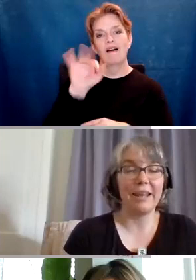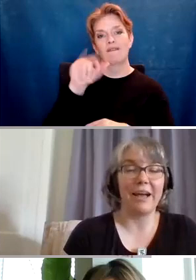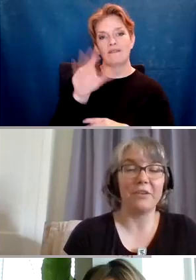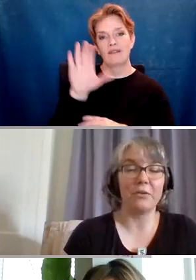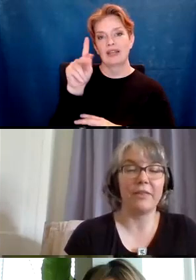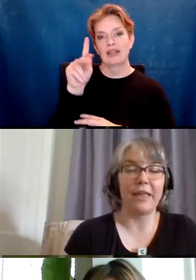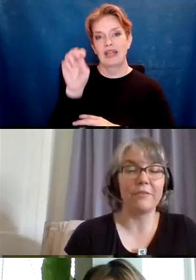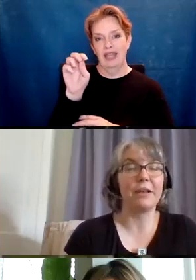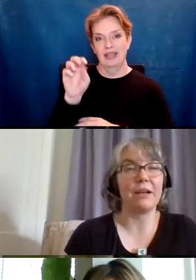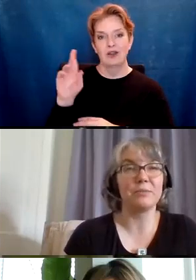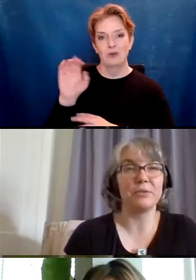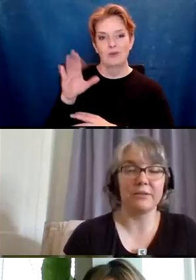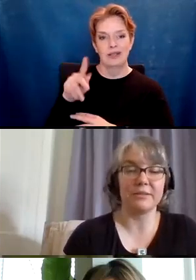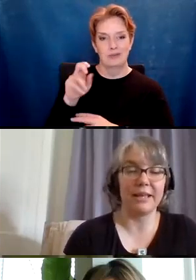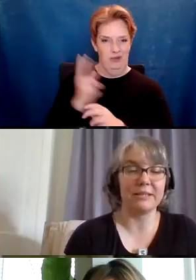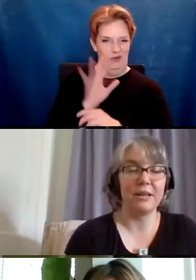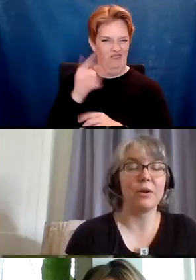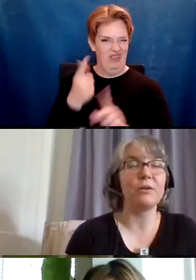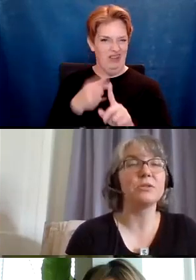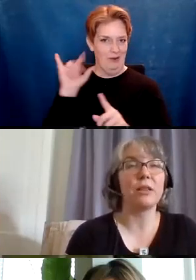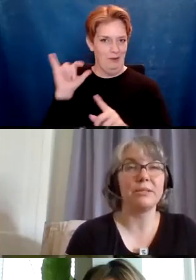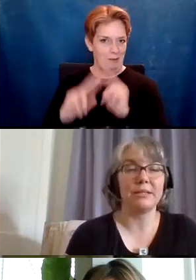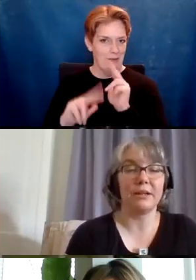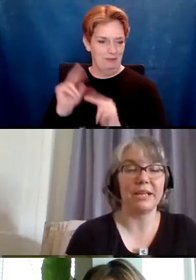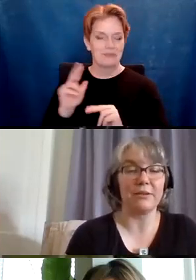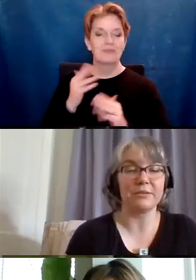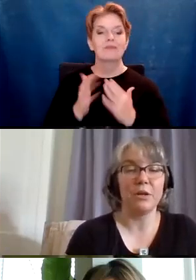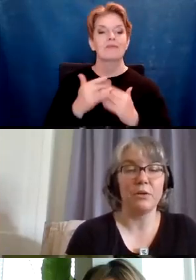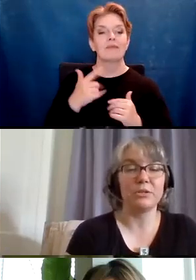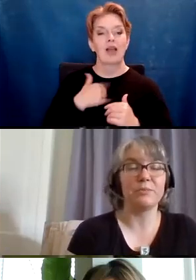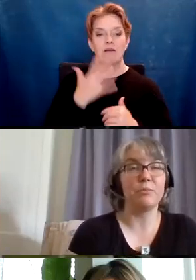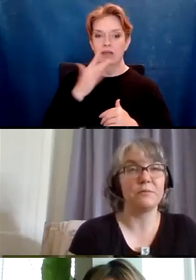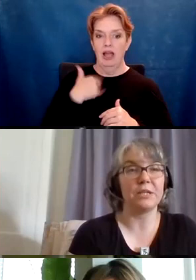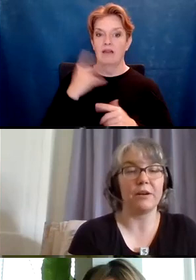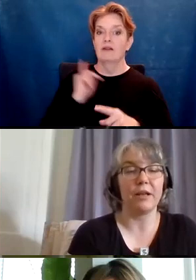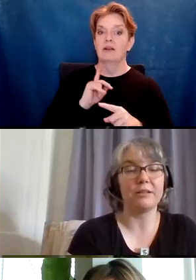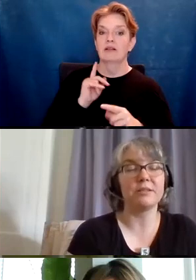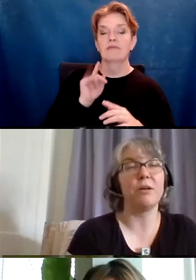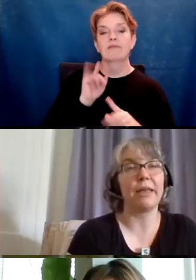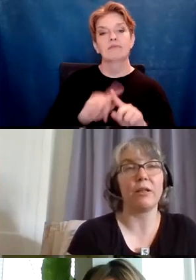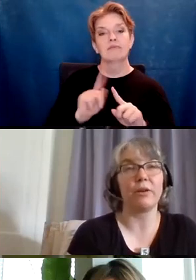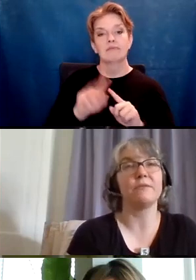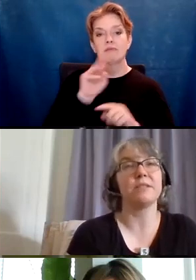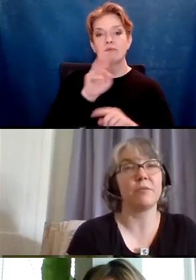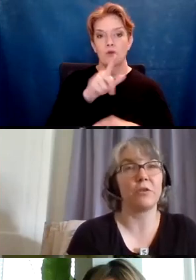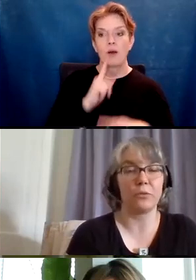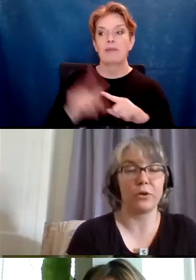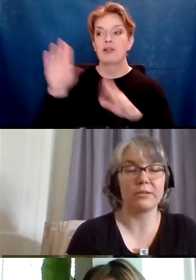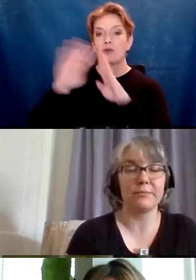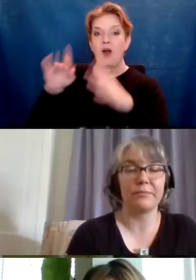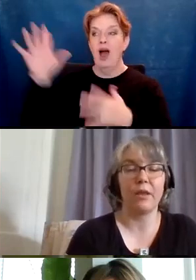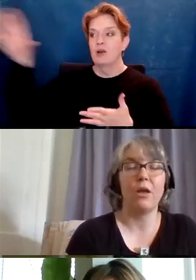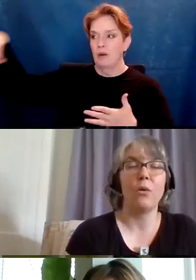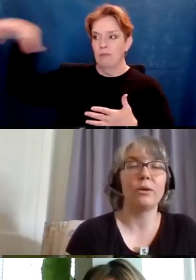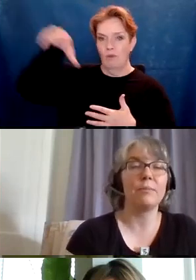We are lucky to have not only the African House murals at our site, but also Clementine Hunter's house, which has been moved here, and a small gallery of some of her other